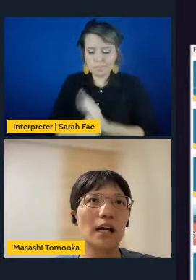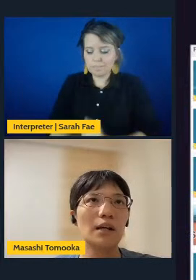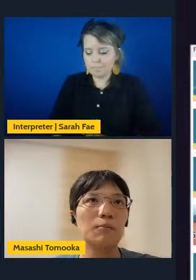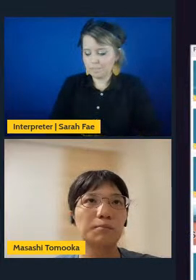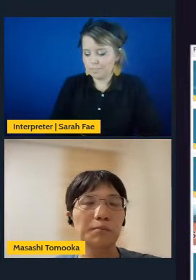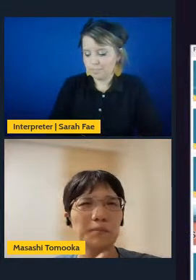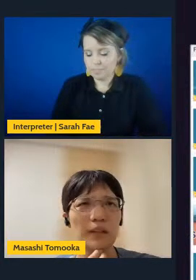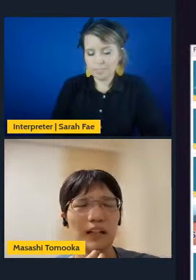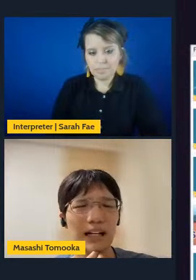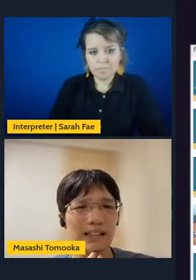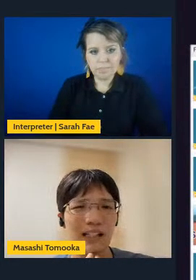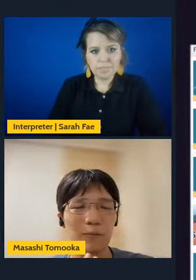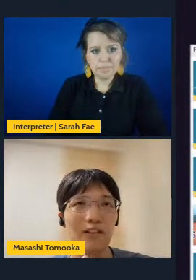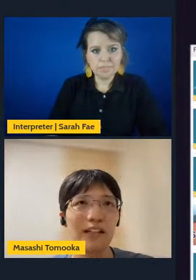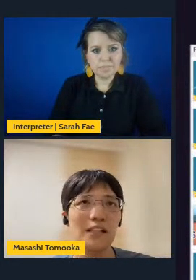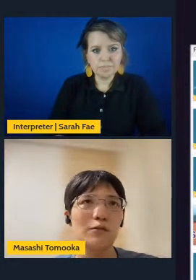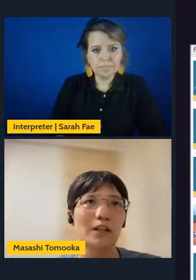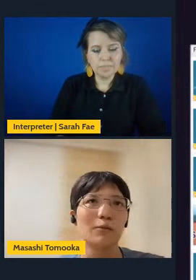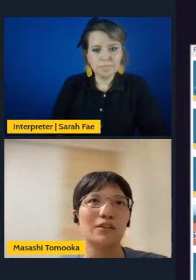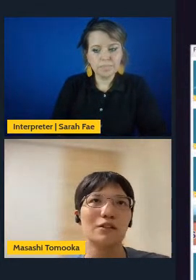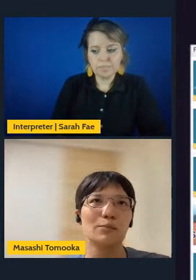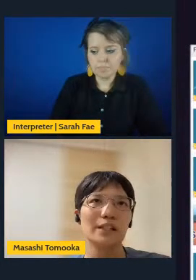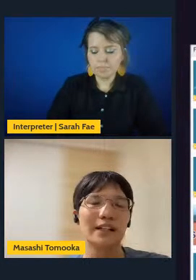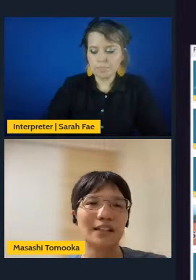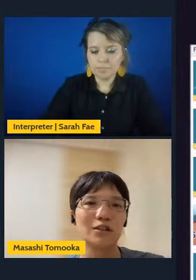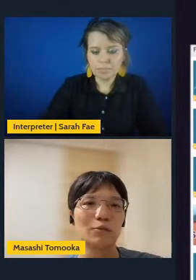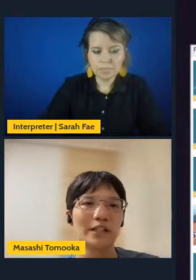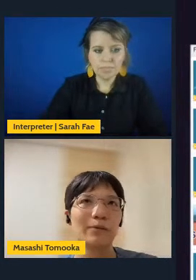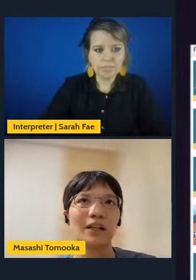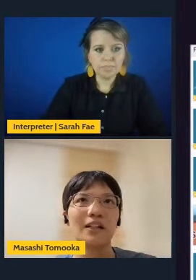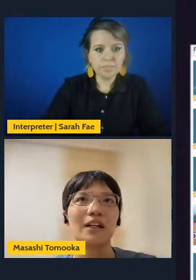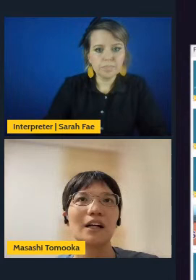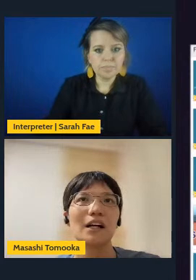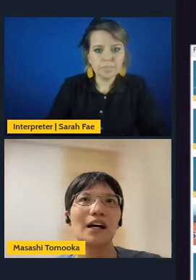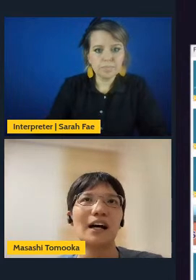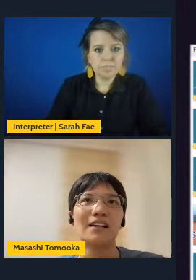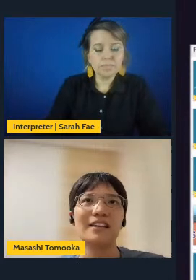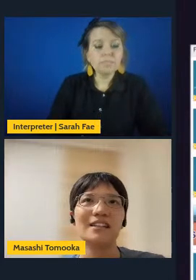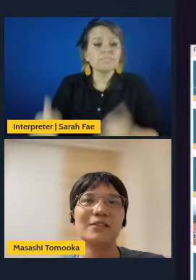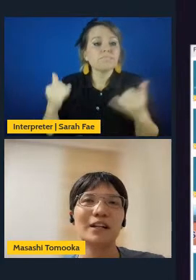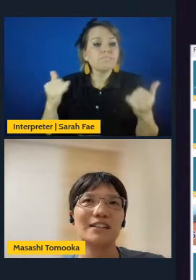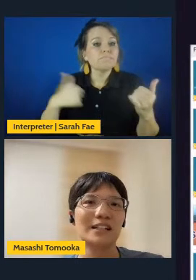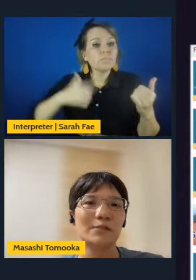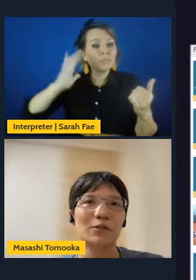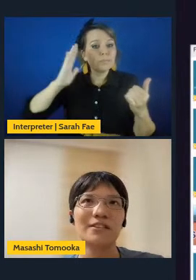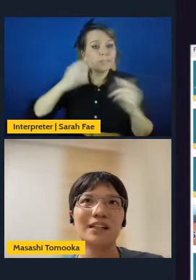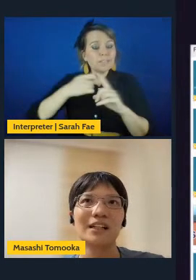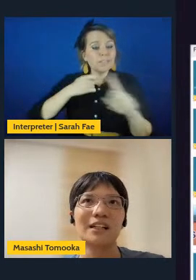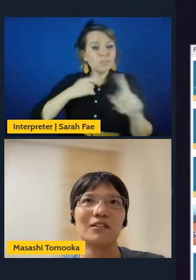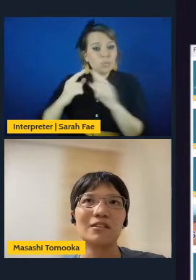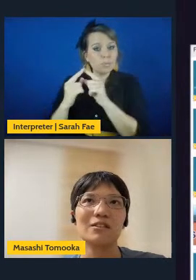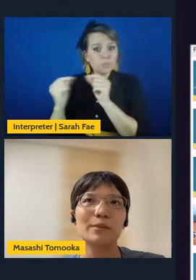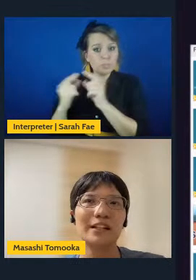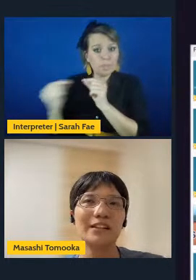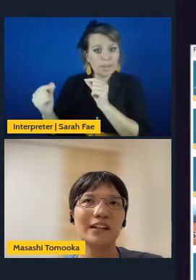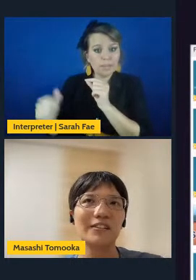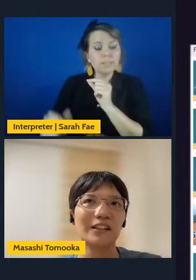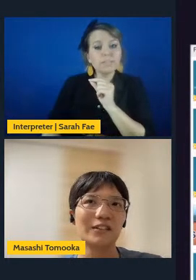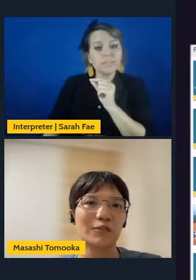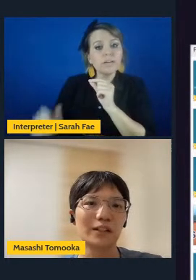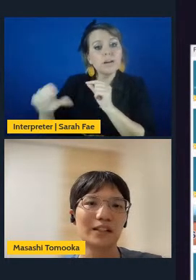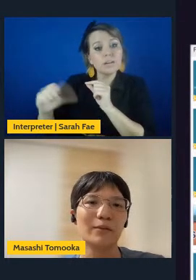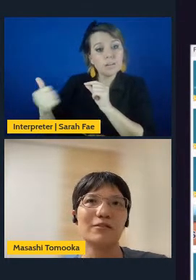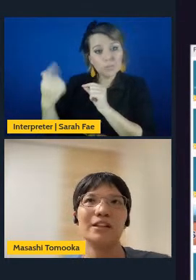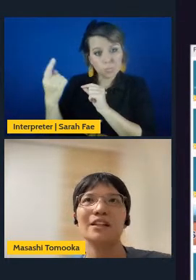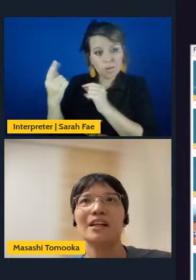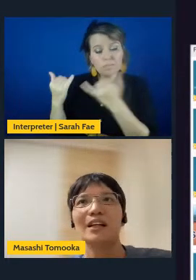Also, I'm today's one of two speakers from Japan. The other one is Hashimoto-san, also speaking now in